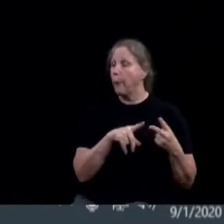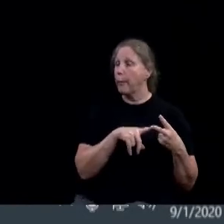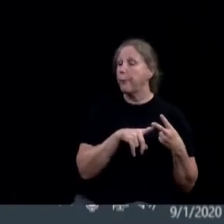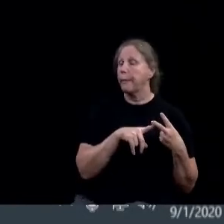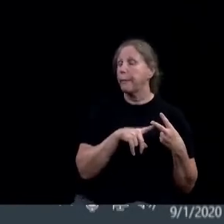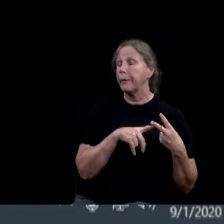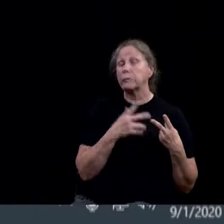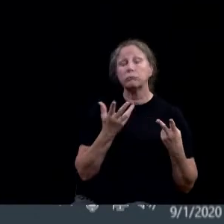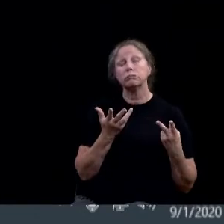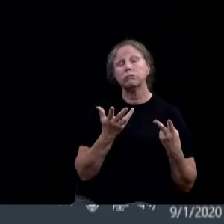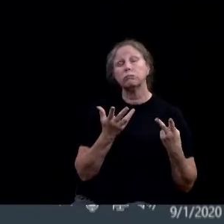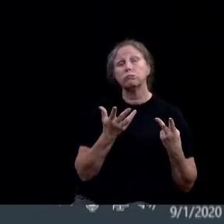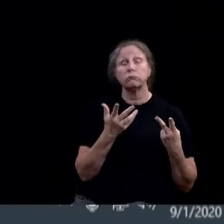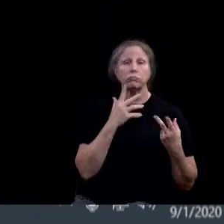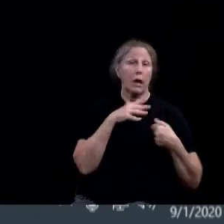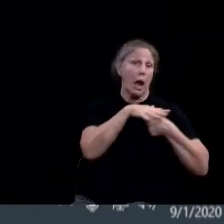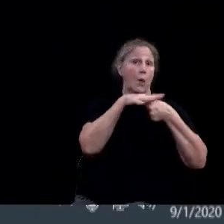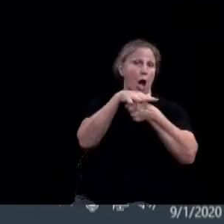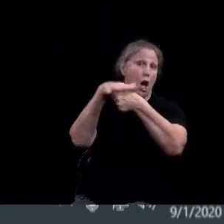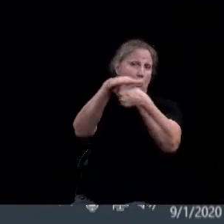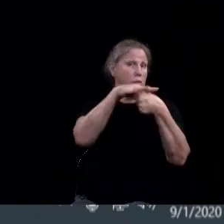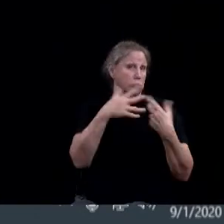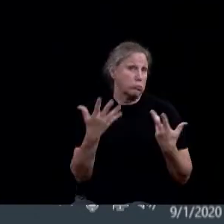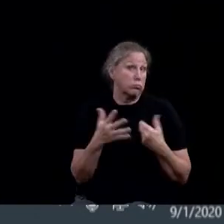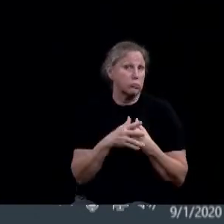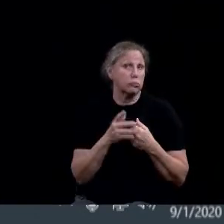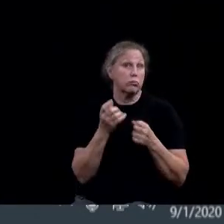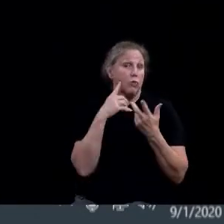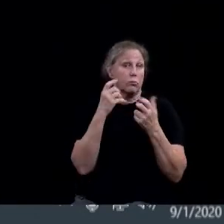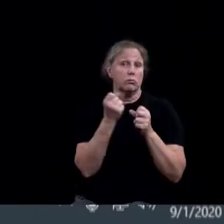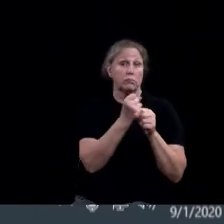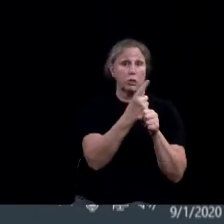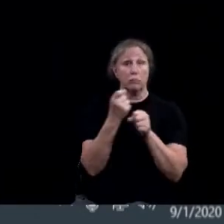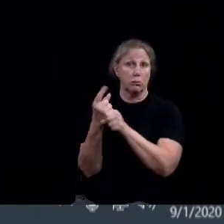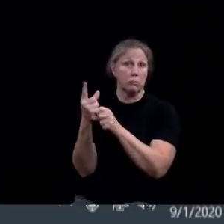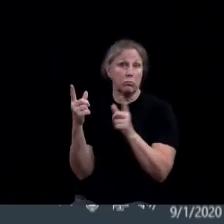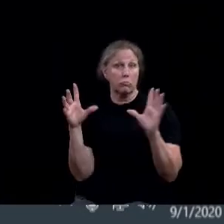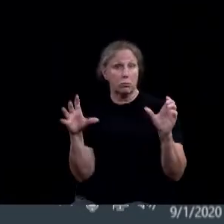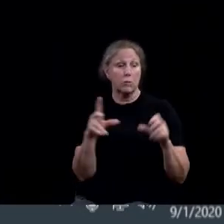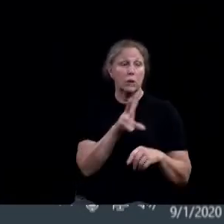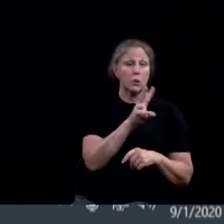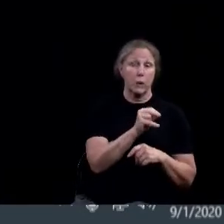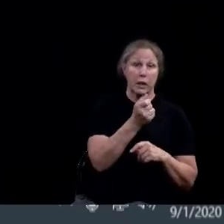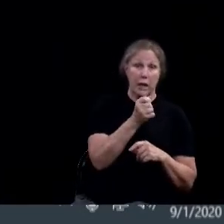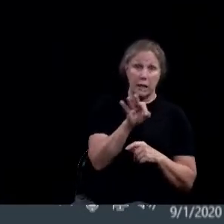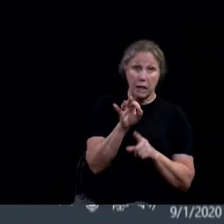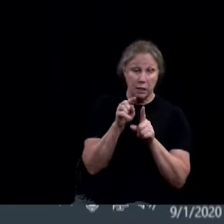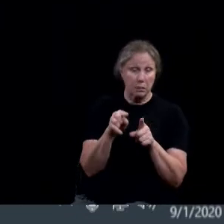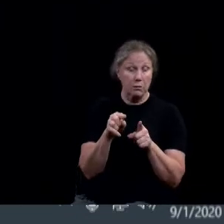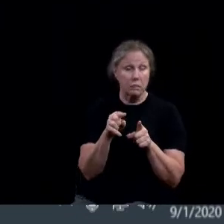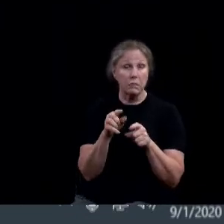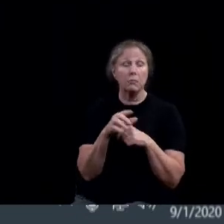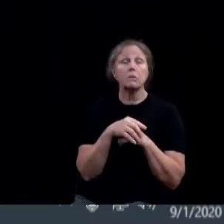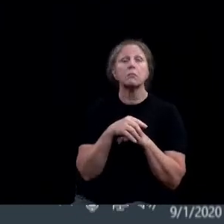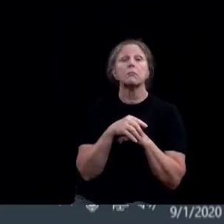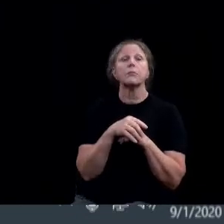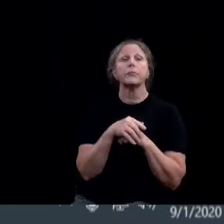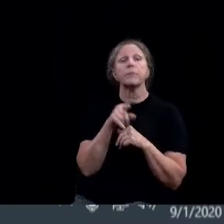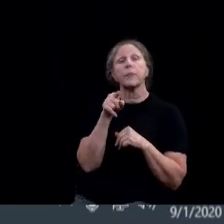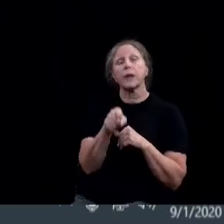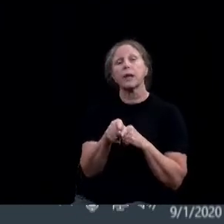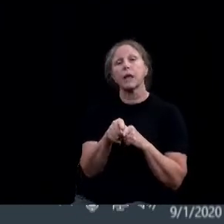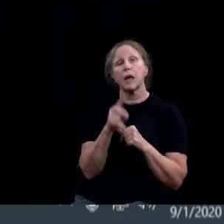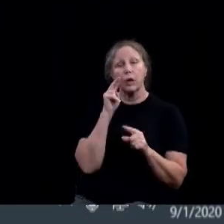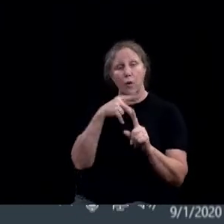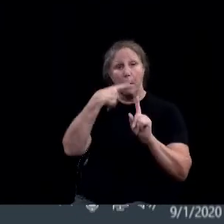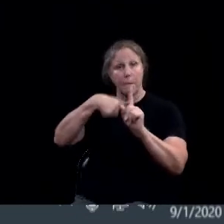year. Let me go into 2019. And here you can view by month as well. So we'll see